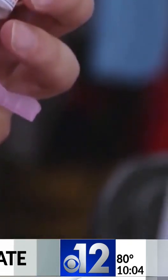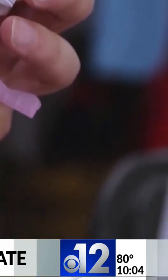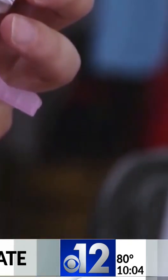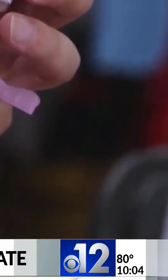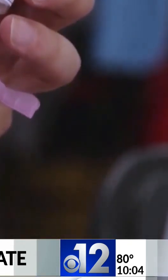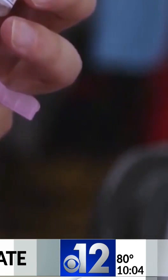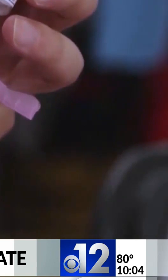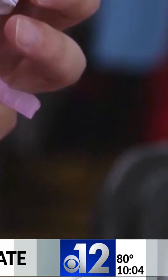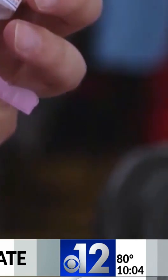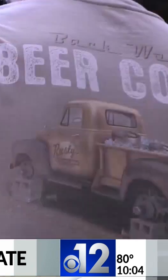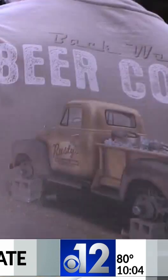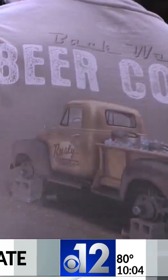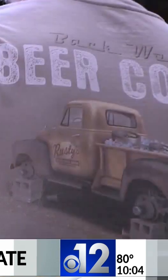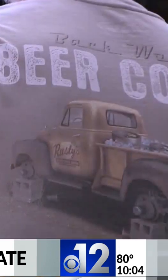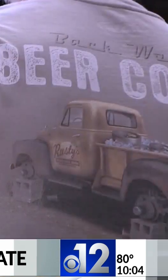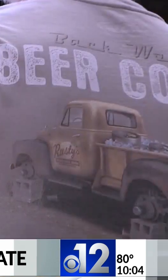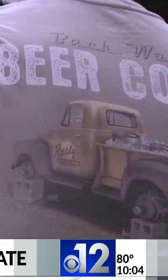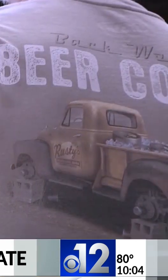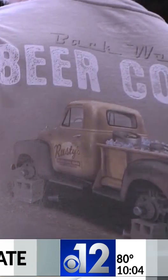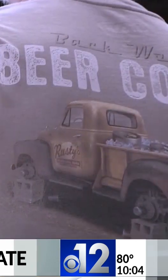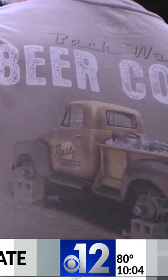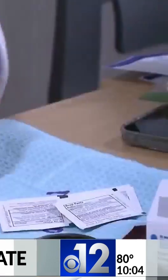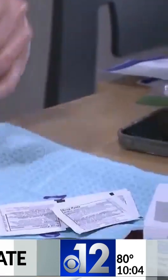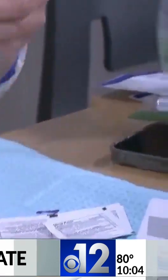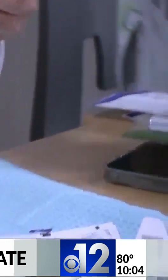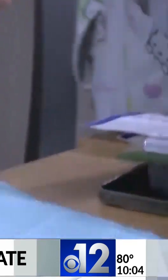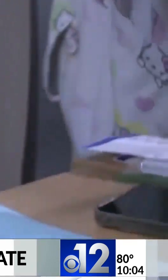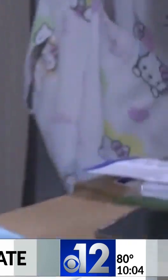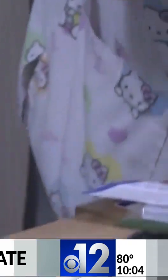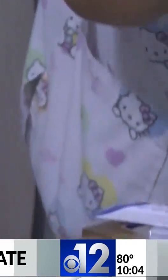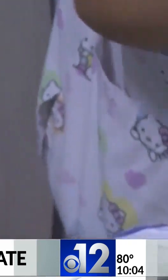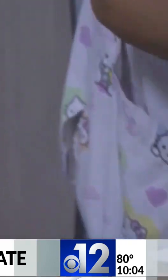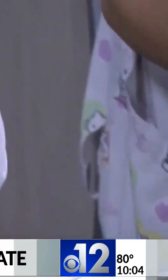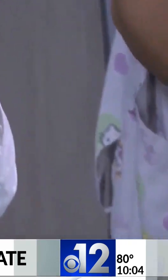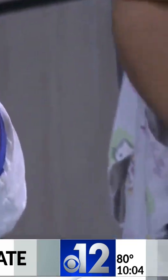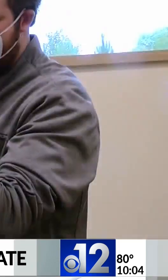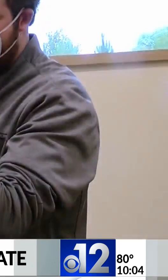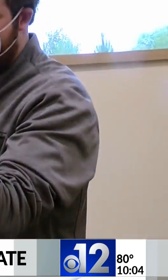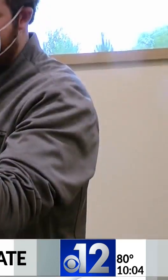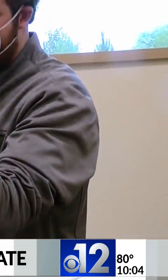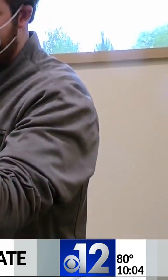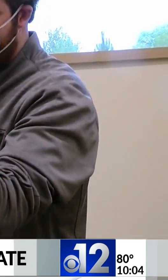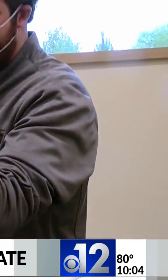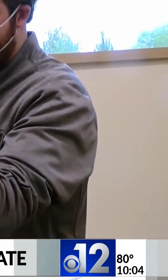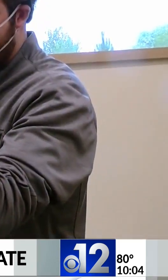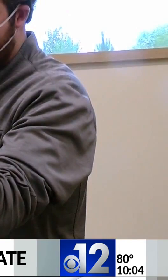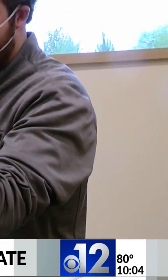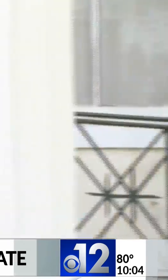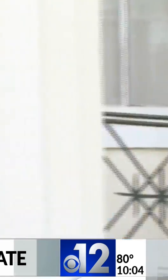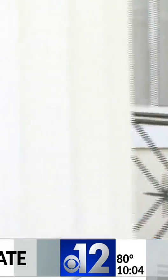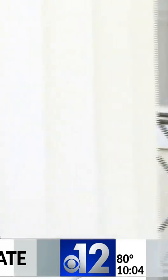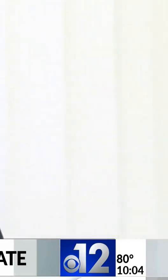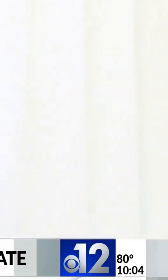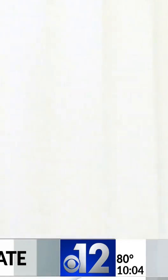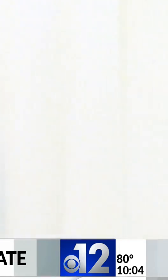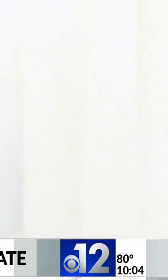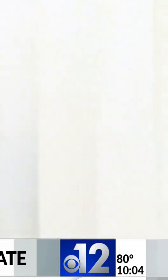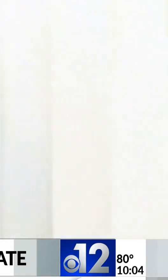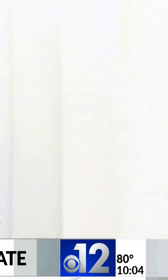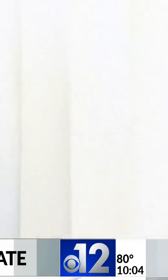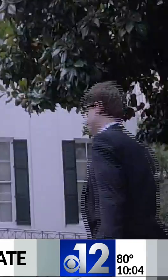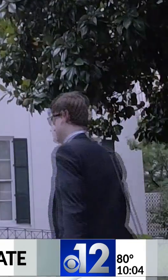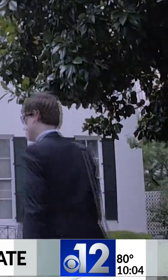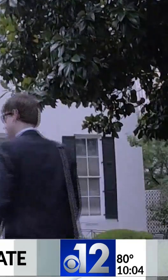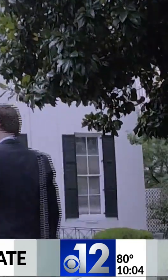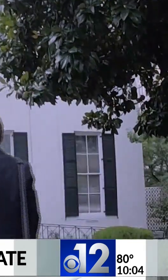of issuing a statewide mask mandate for any age group, nor a vaccine mandate. Recently, Mayor Chokwe Antar